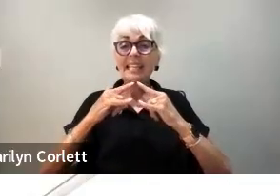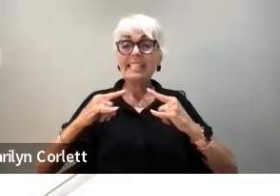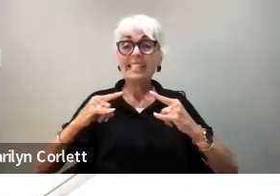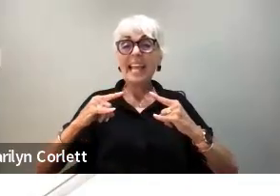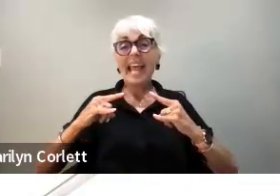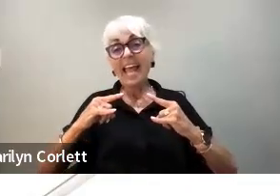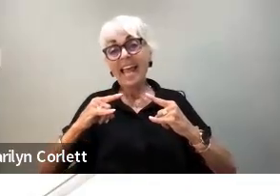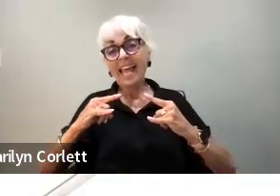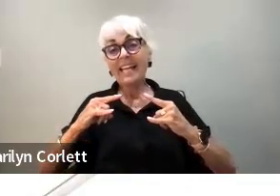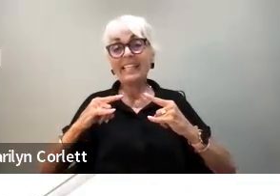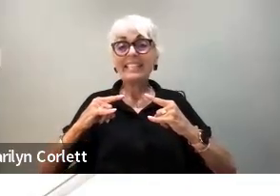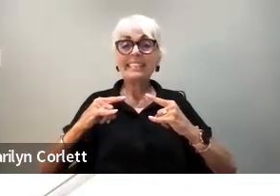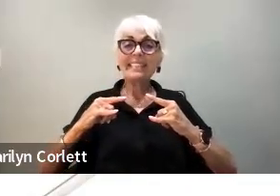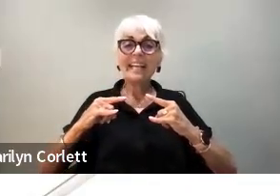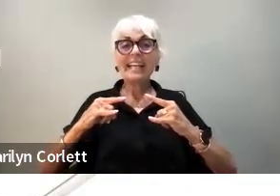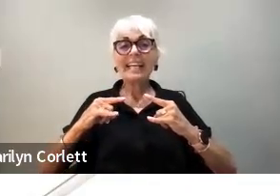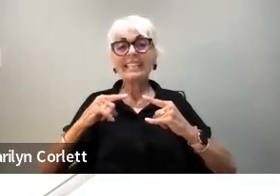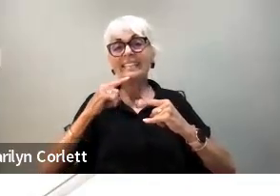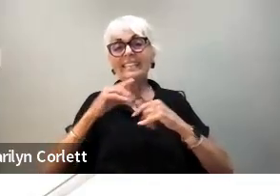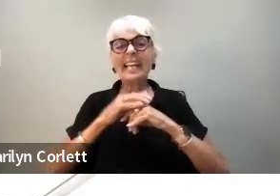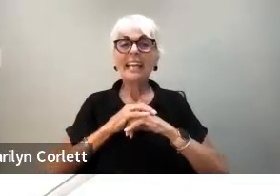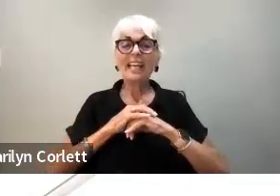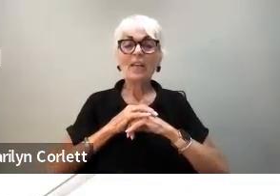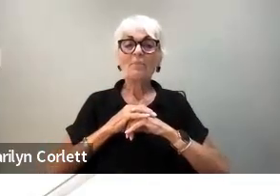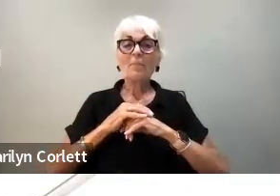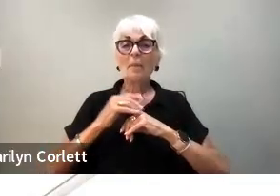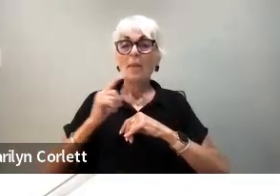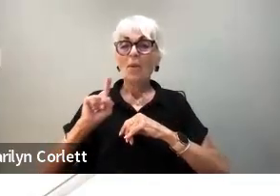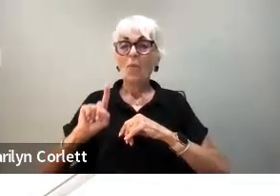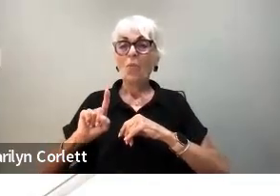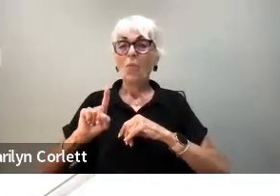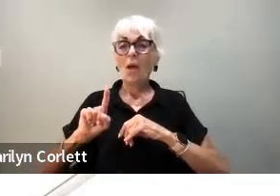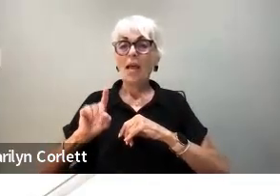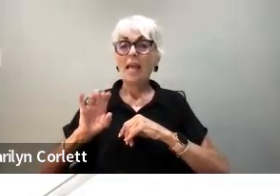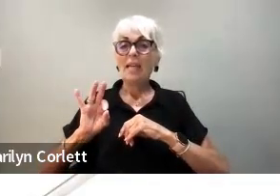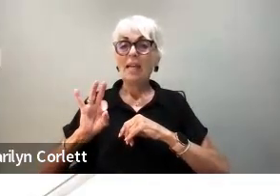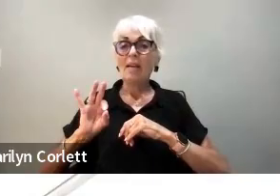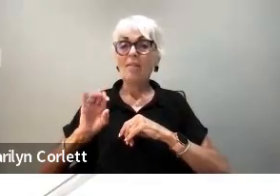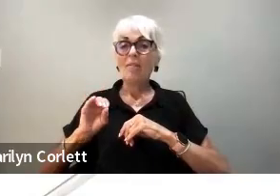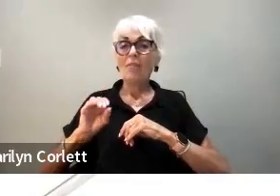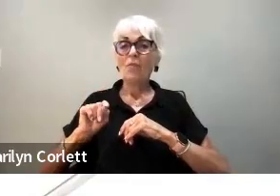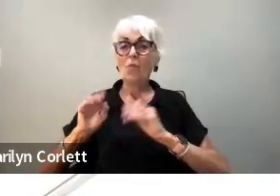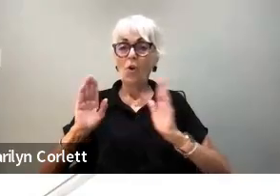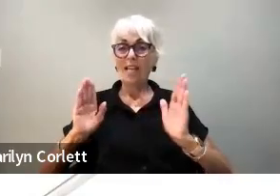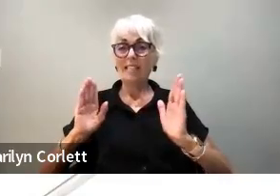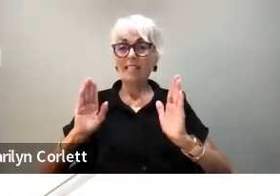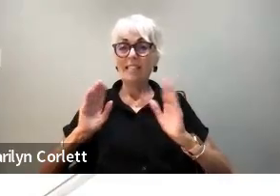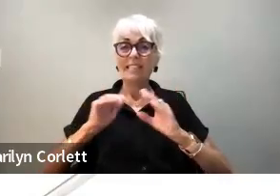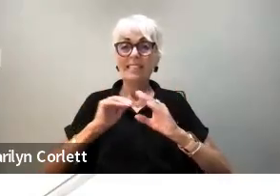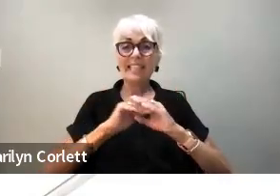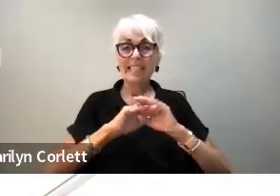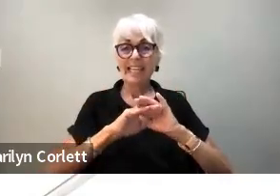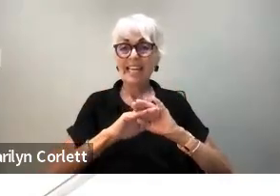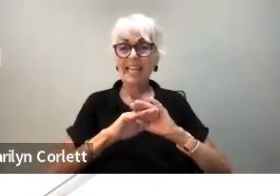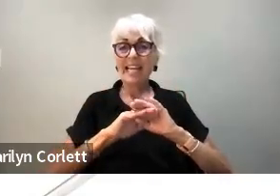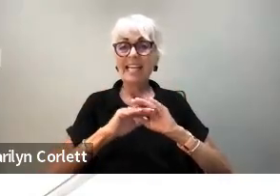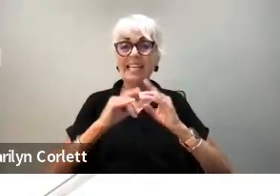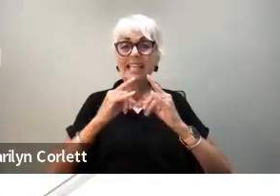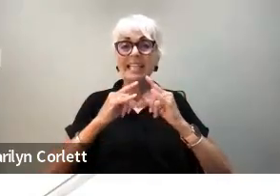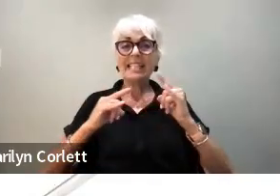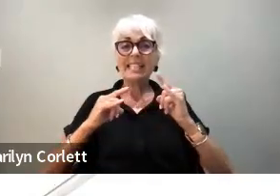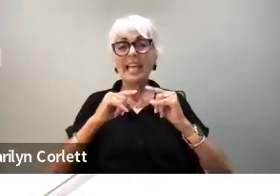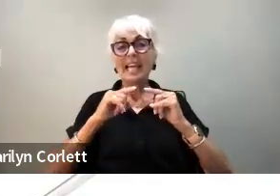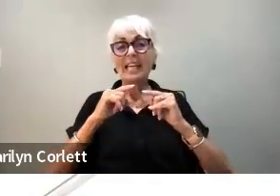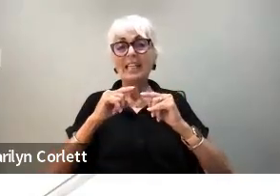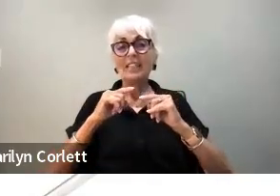a pretty, I don't know, I'd say about a foot to get into the tent. So there's a huge lip on there. So that